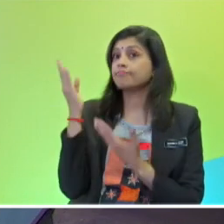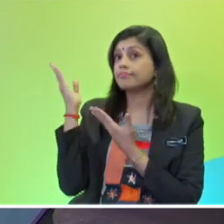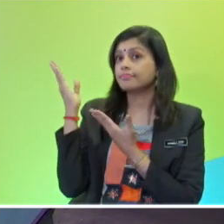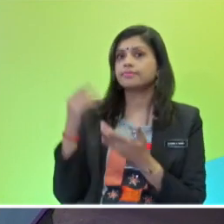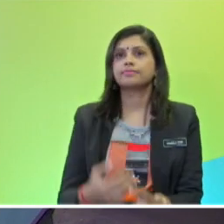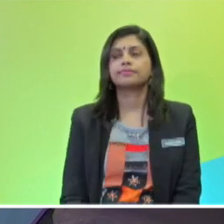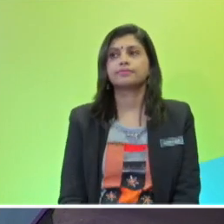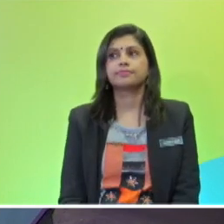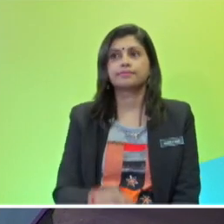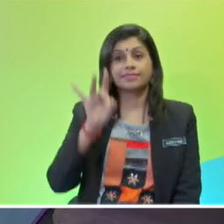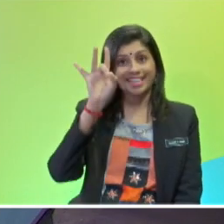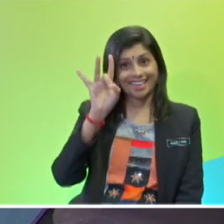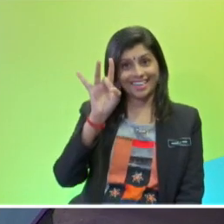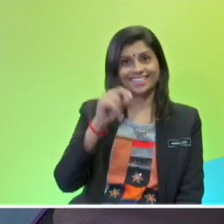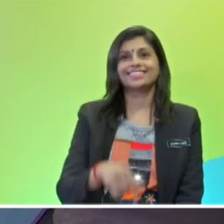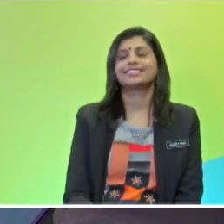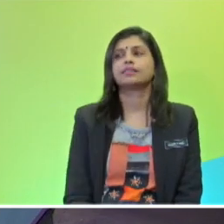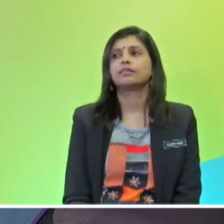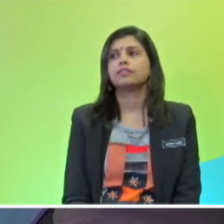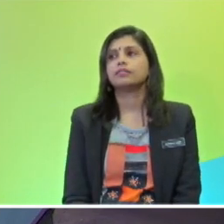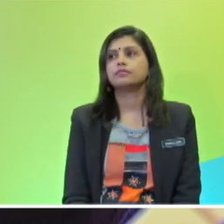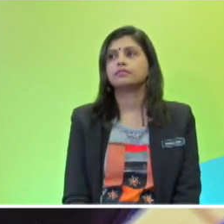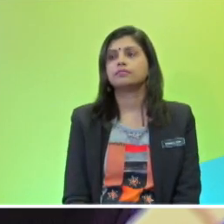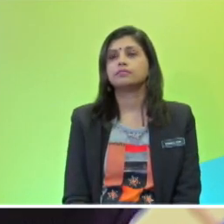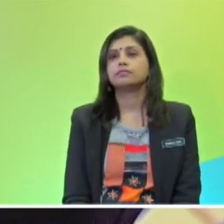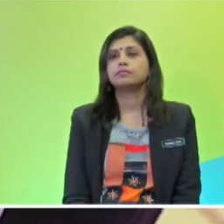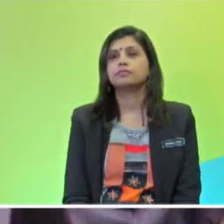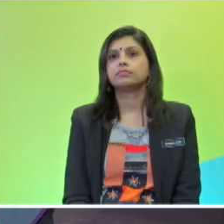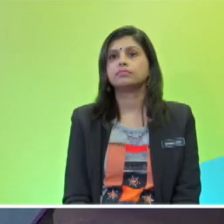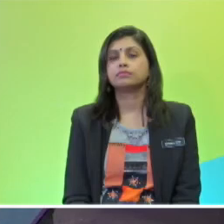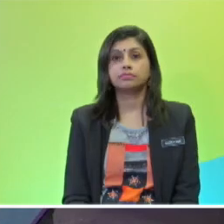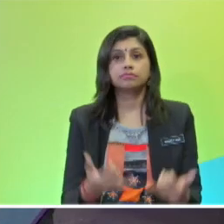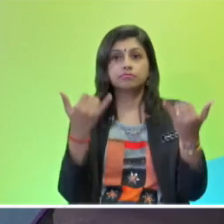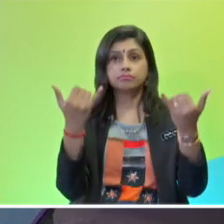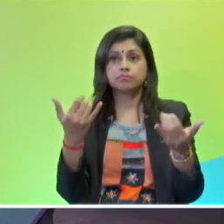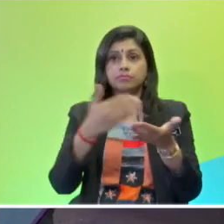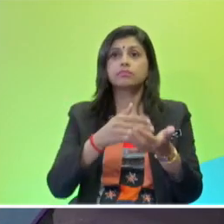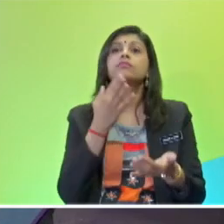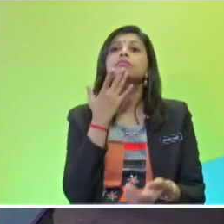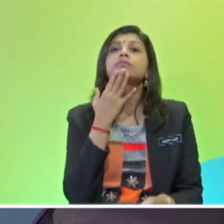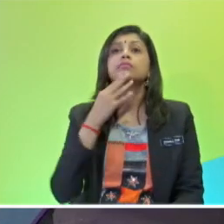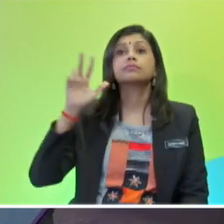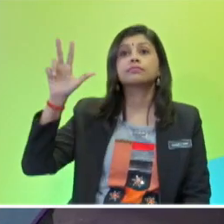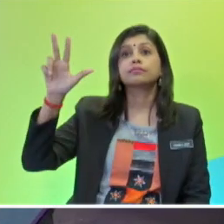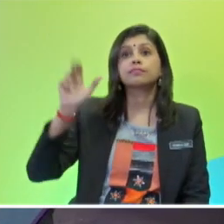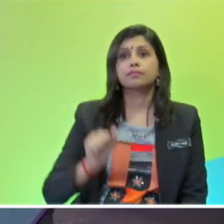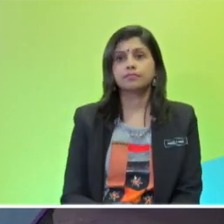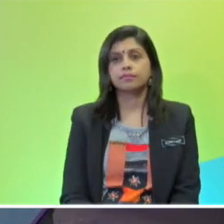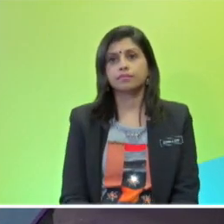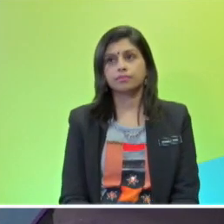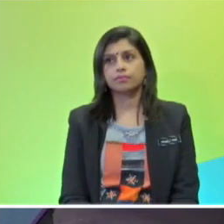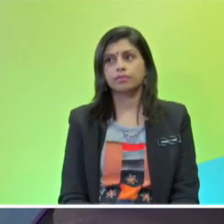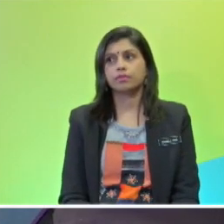now it do looks you like have this. 8? Now color for the 3 parts. 3 parts. Shaded. Okay, I will do that. So